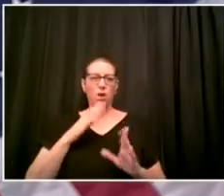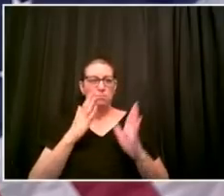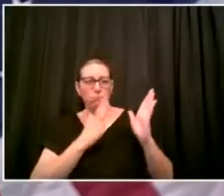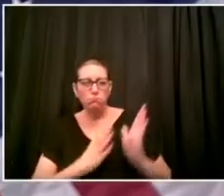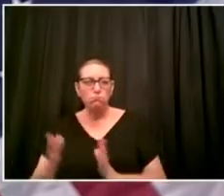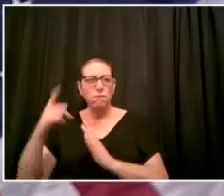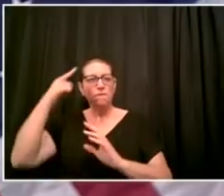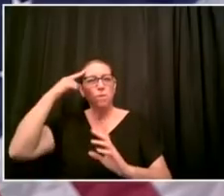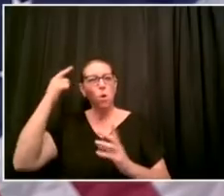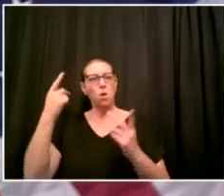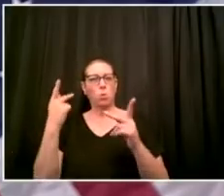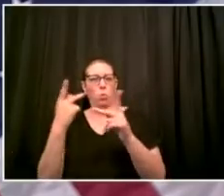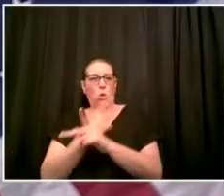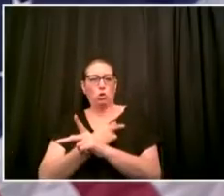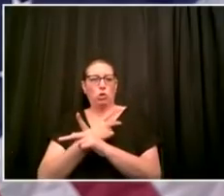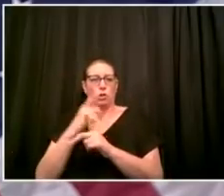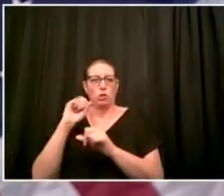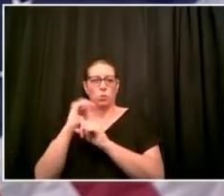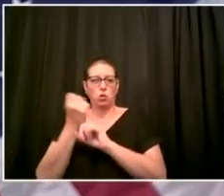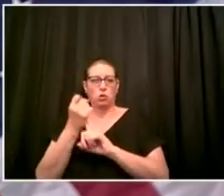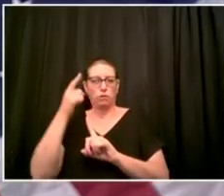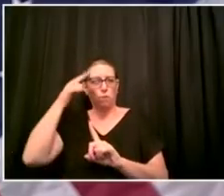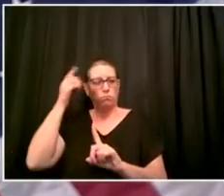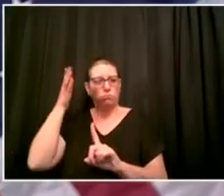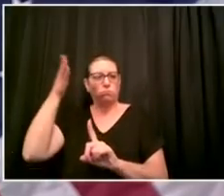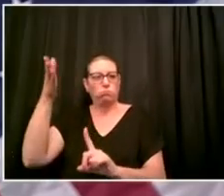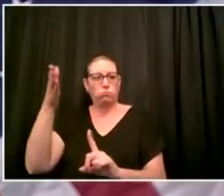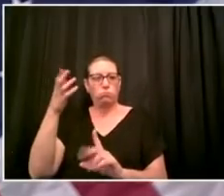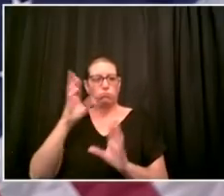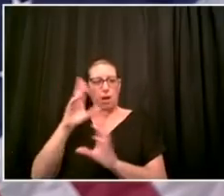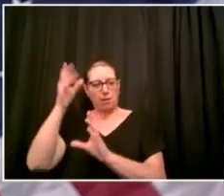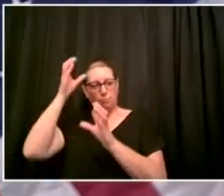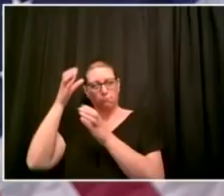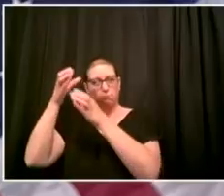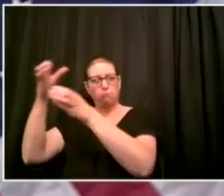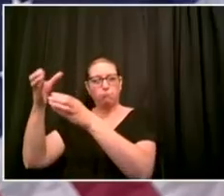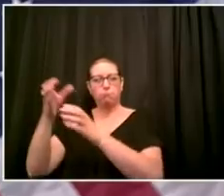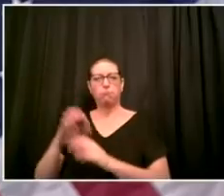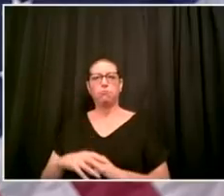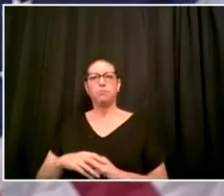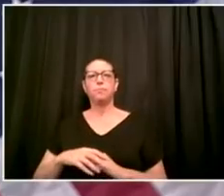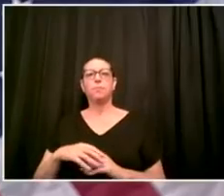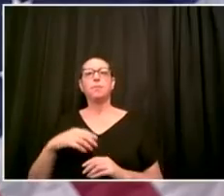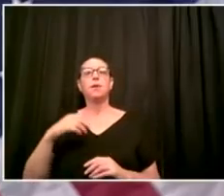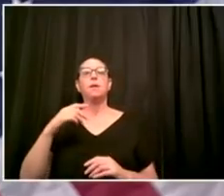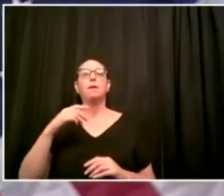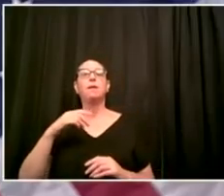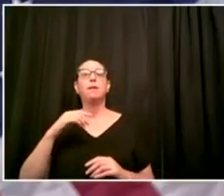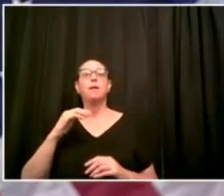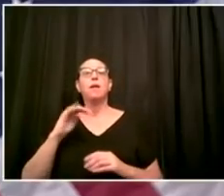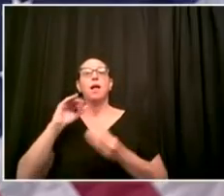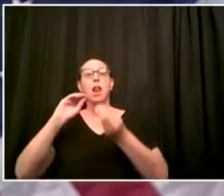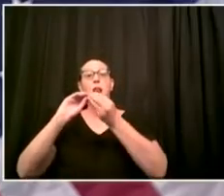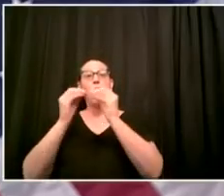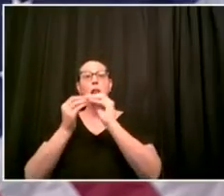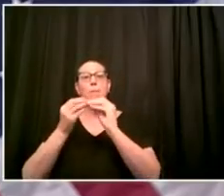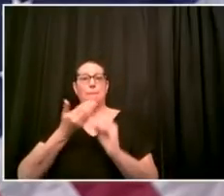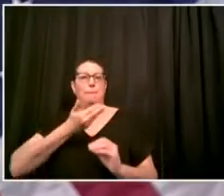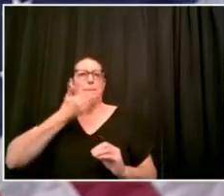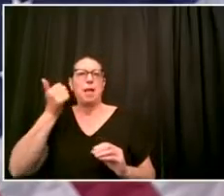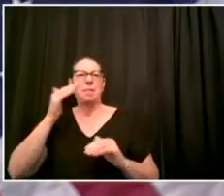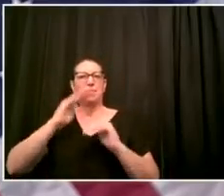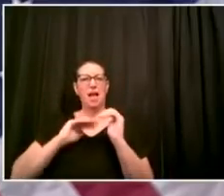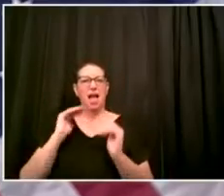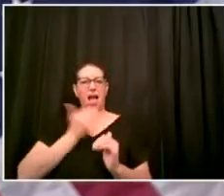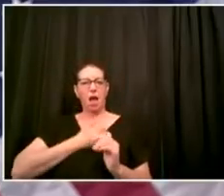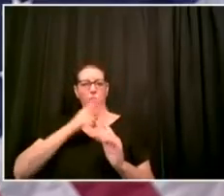might have originally imagined. It's hard to get too giddy when you think about as recently as April